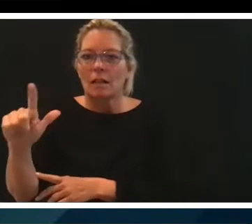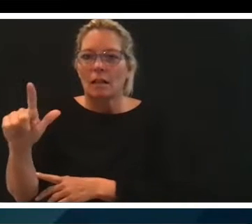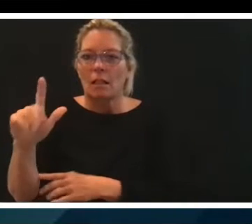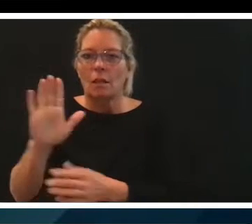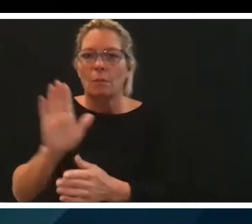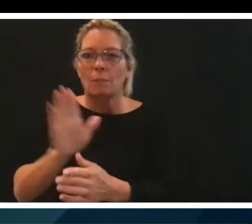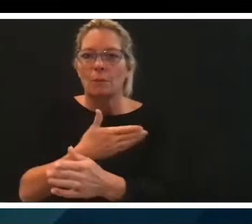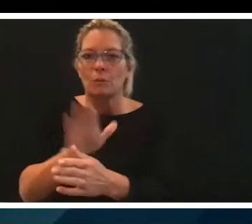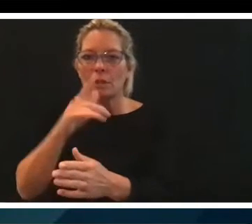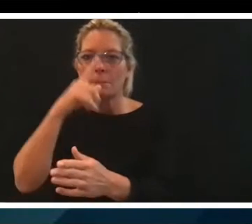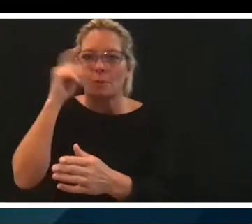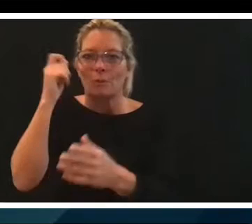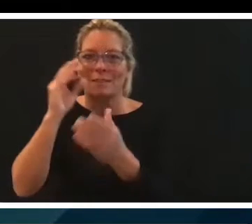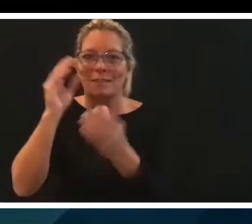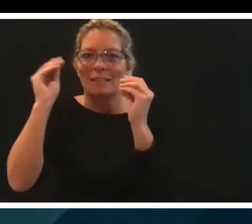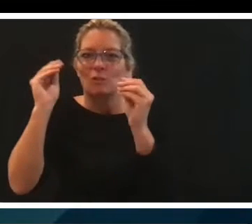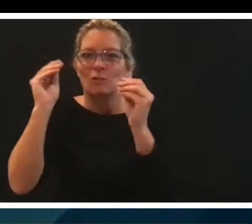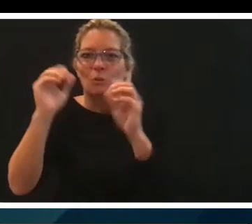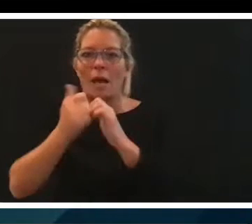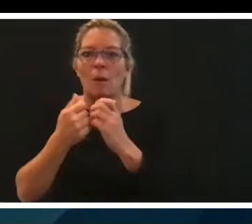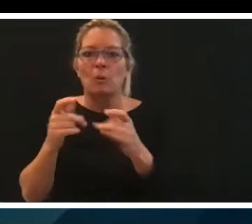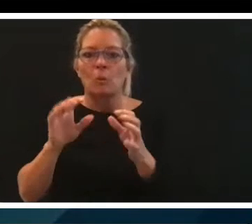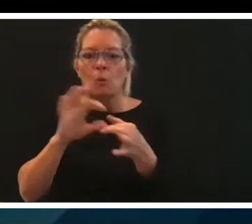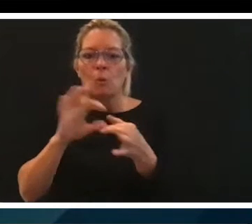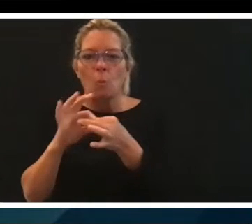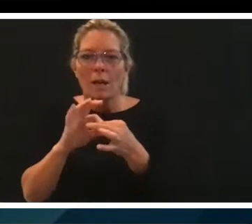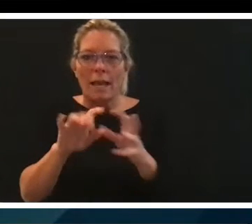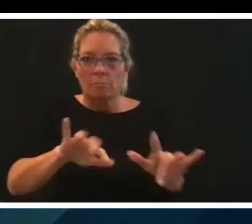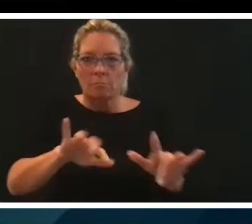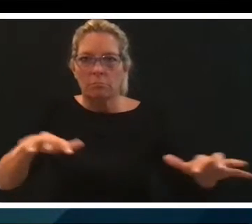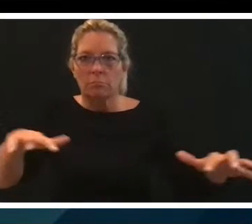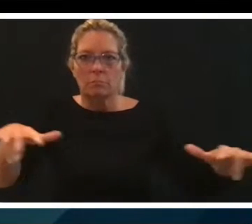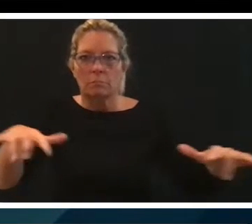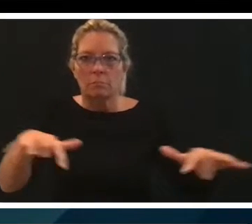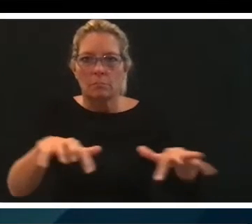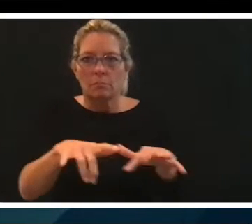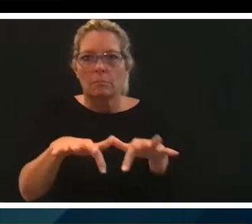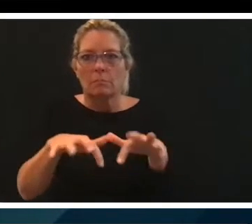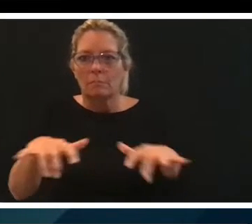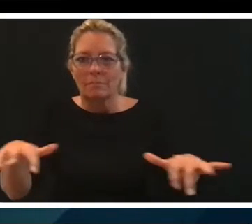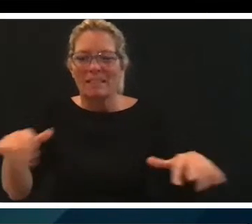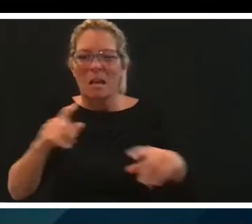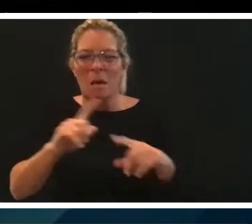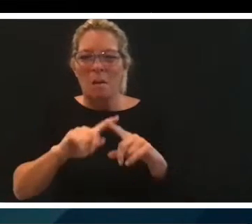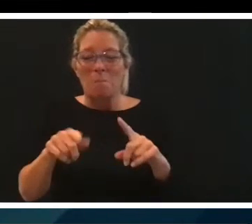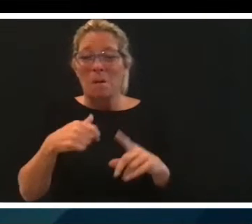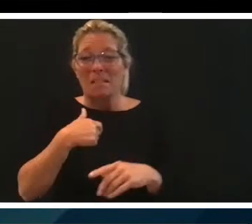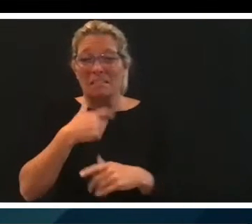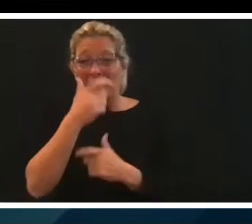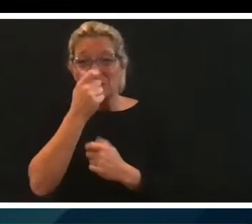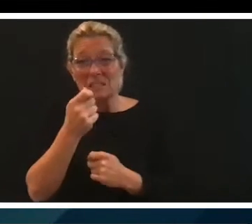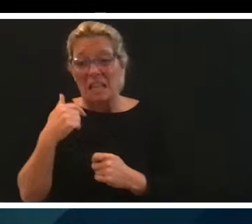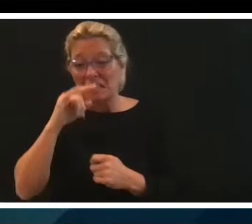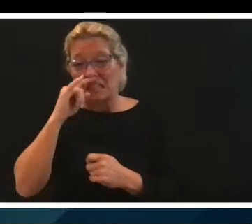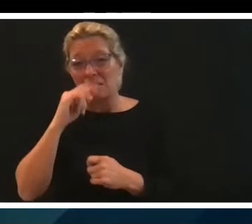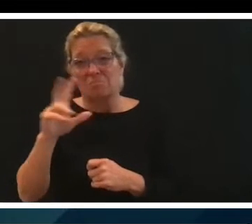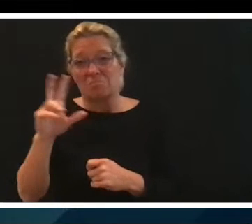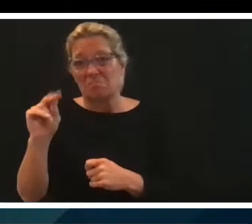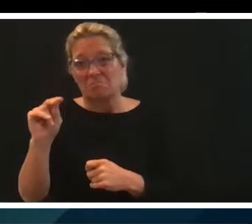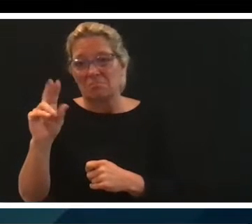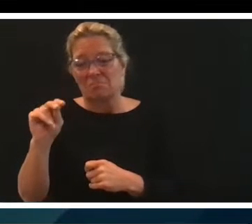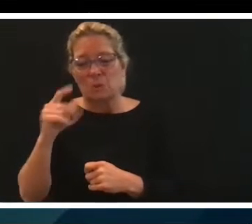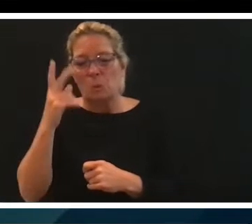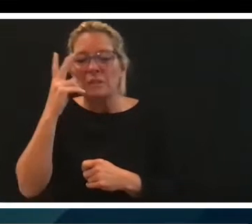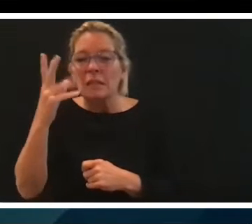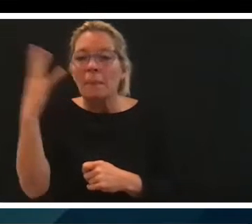not particularly interesting for a kid, and you're not going to see the beauty in them uh,